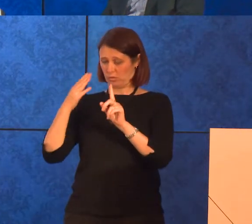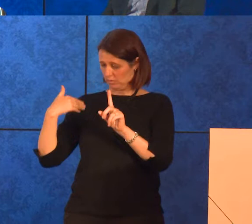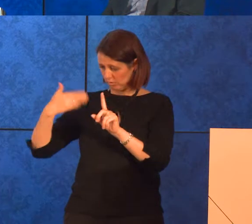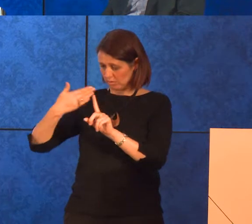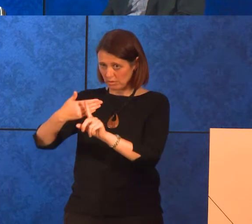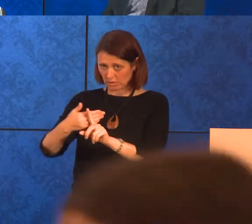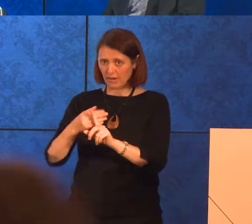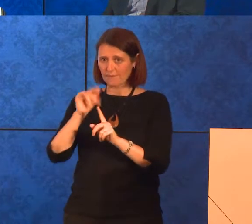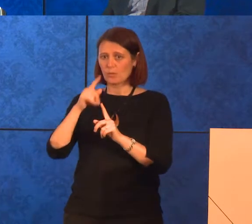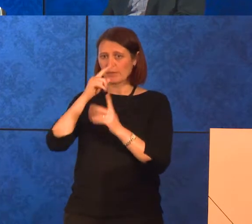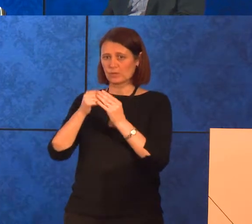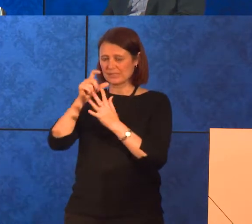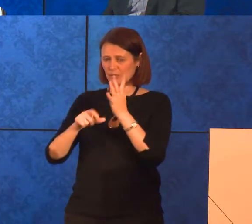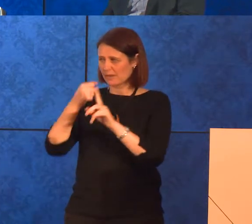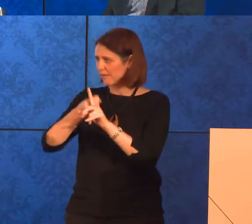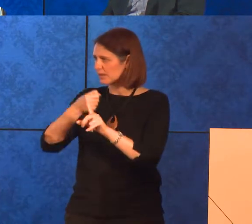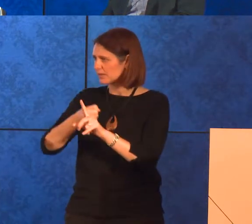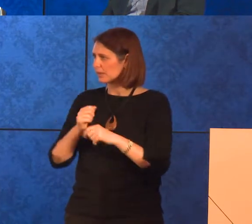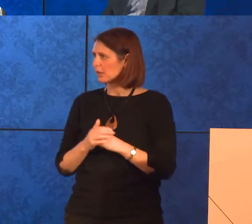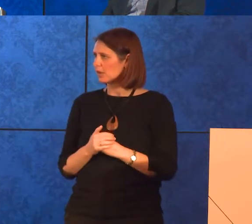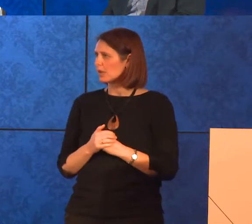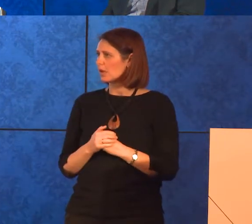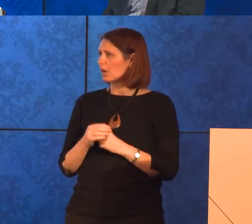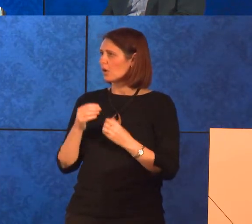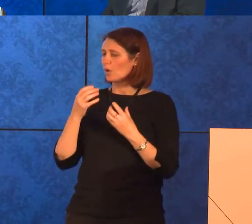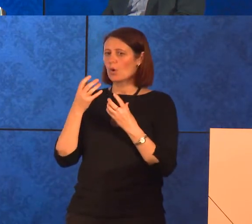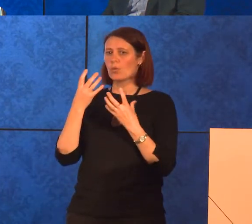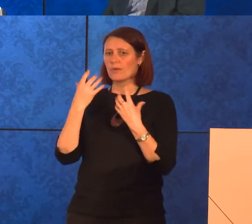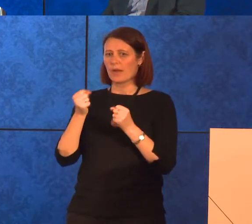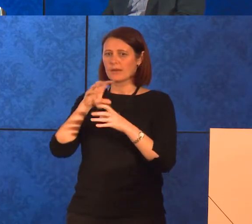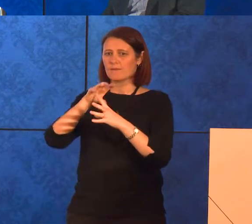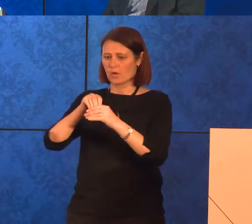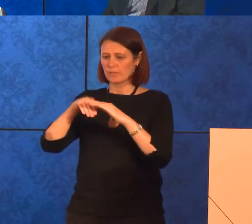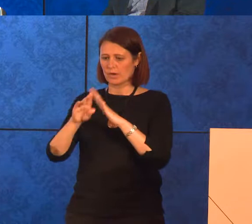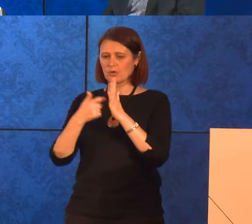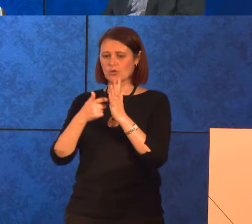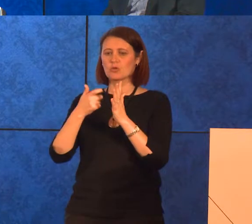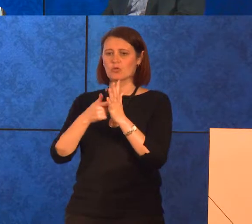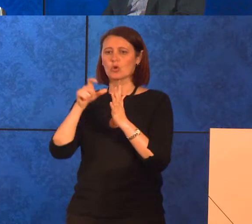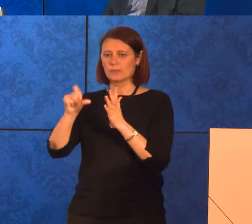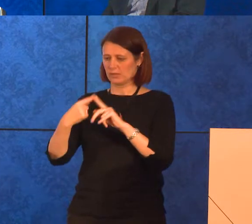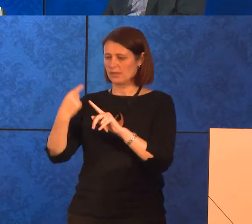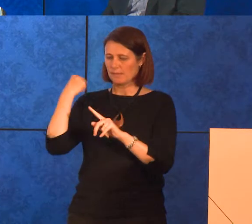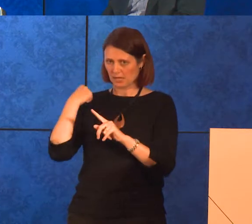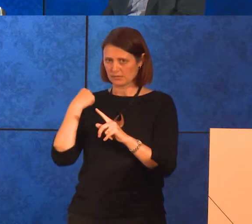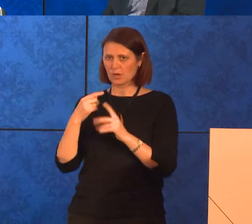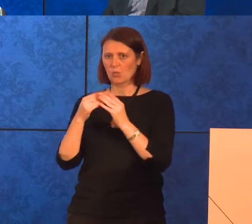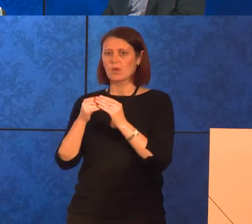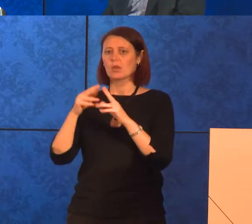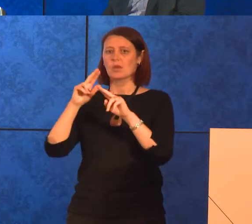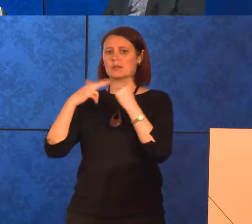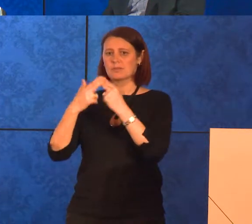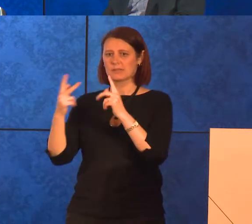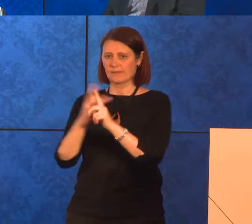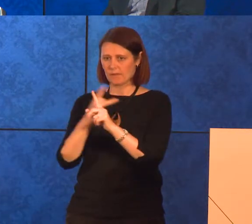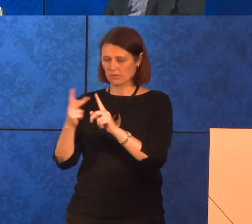for people with disability, and have had involvement in the Royal Commissions previously. In the domestic violence,